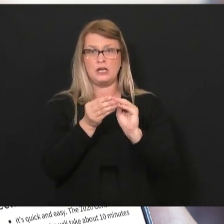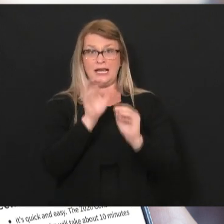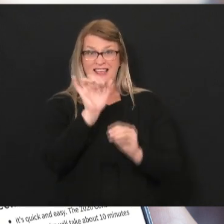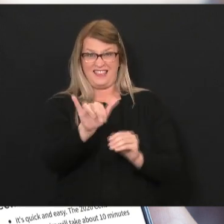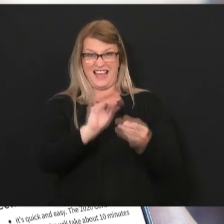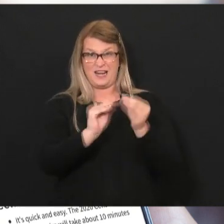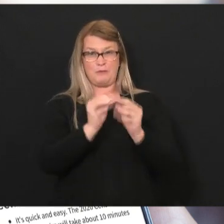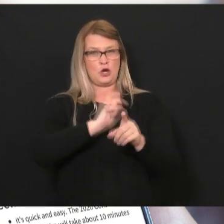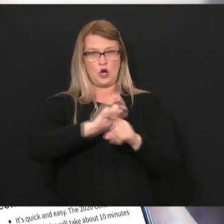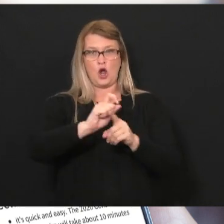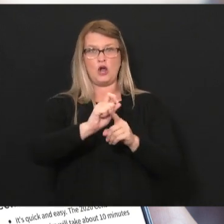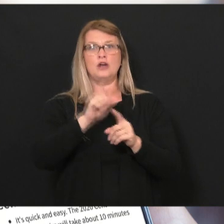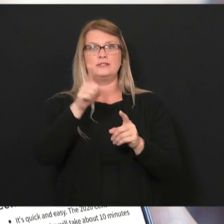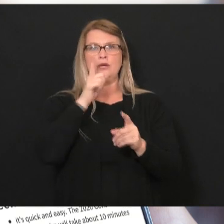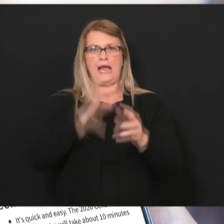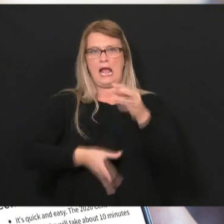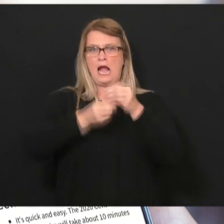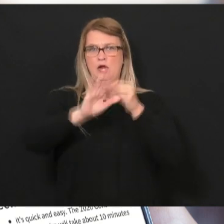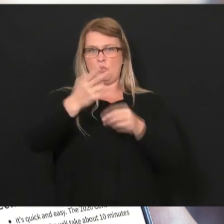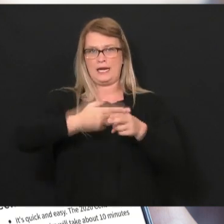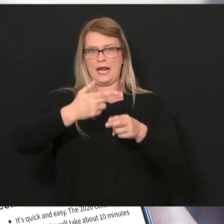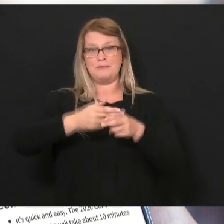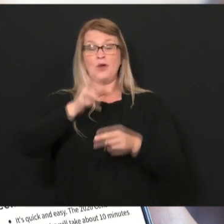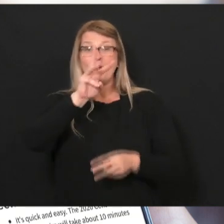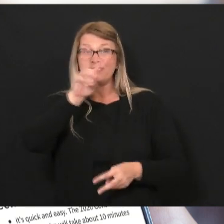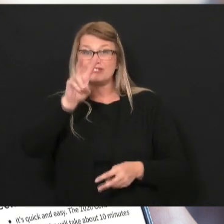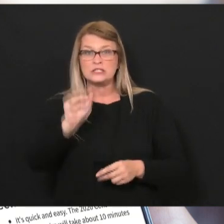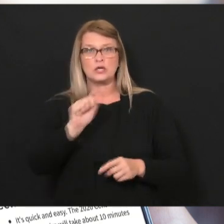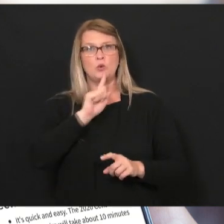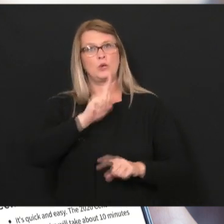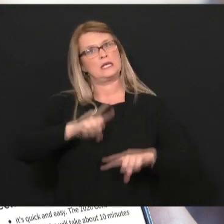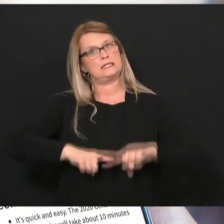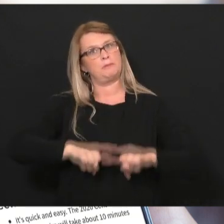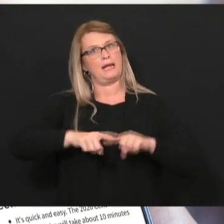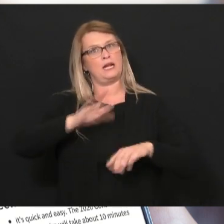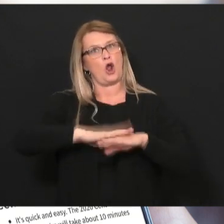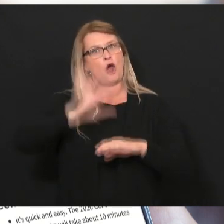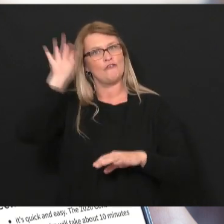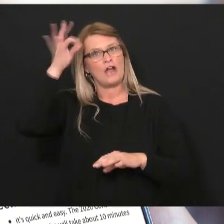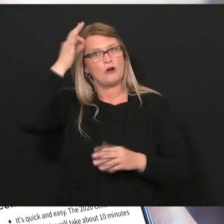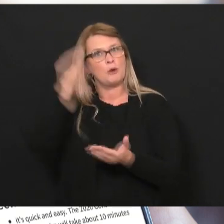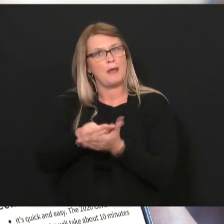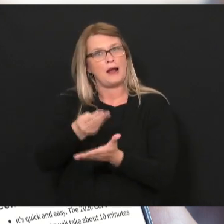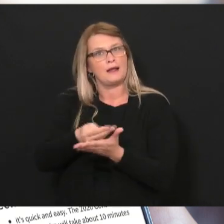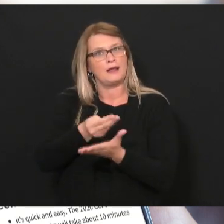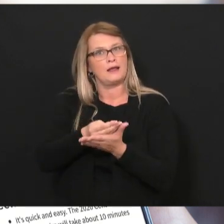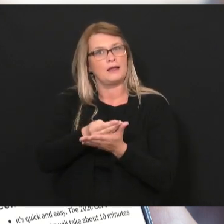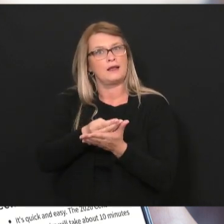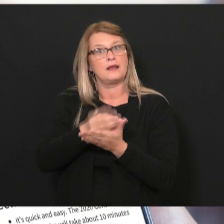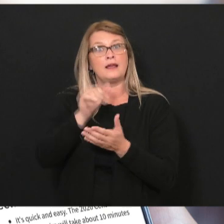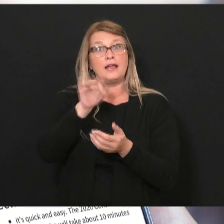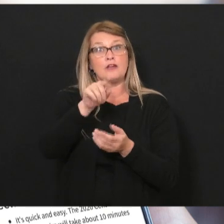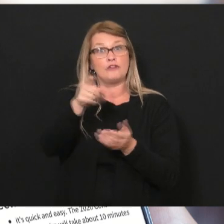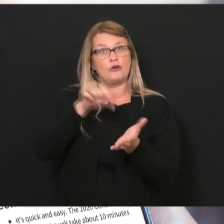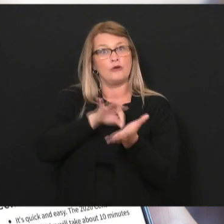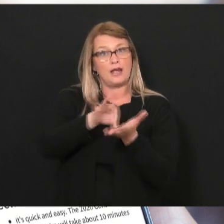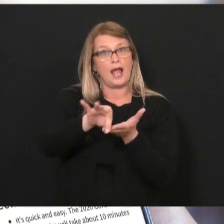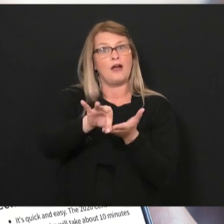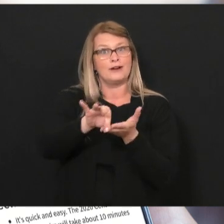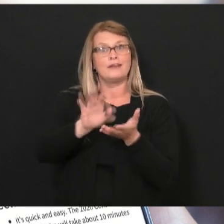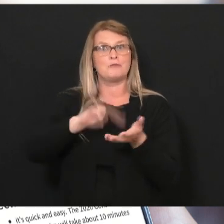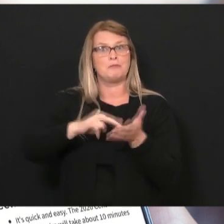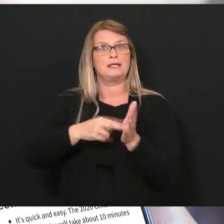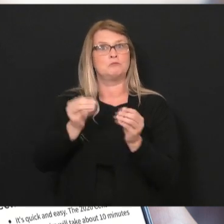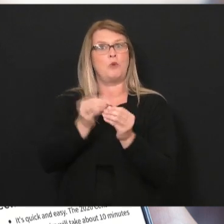now and be counted, because West Virginians are really dependent upon those federal dollars, and the more that we're counted, the more we're going to get.